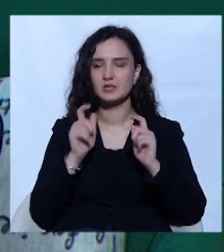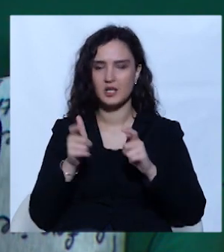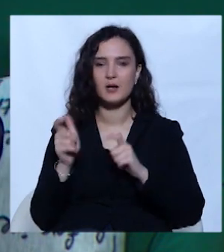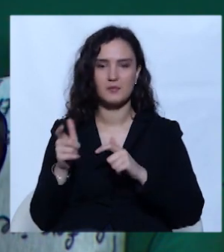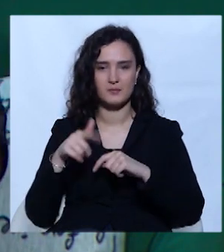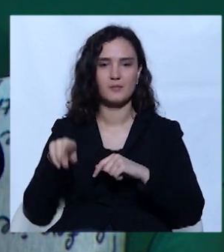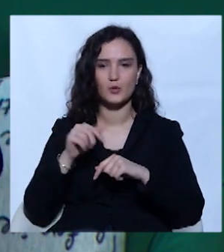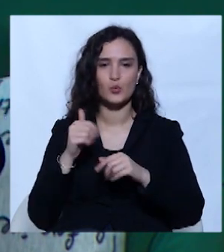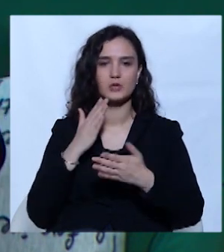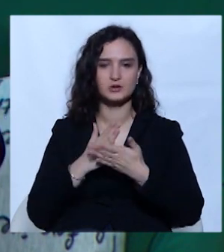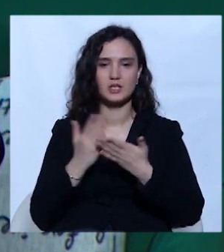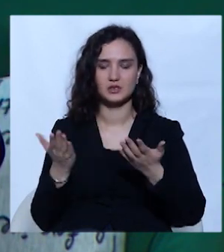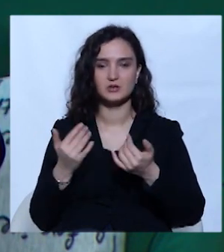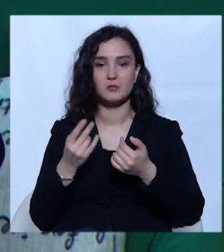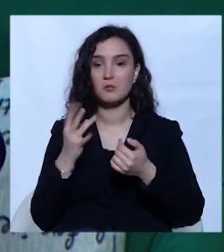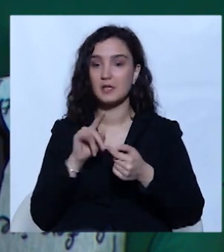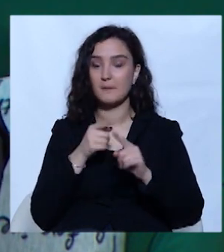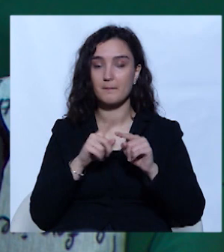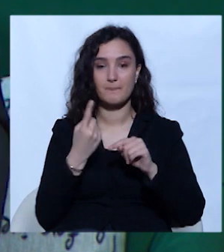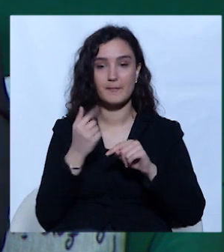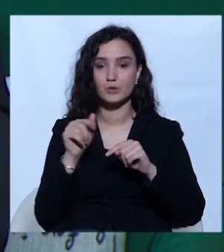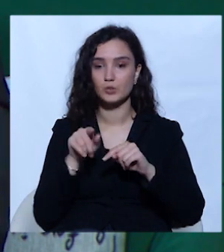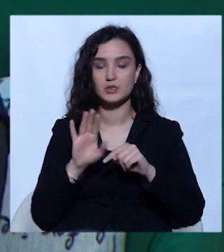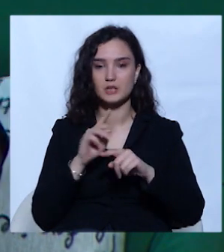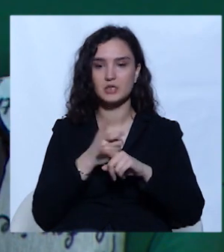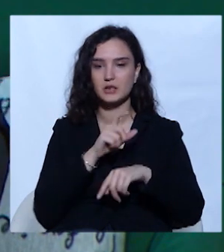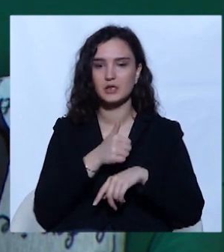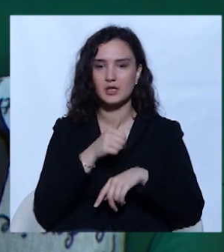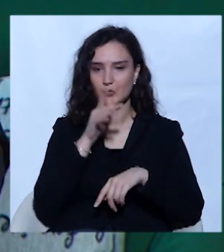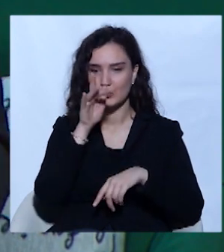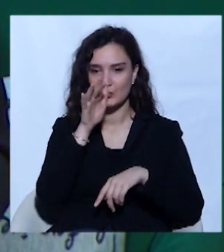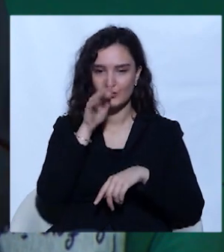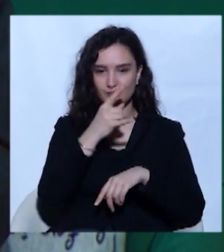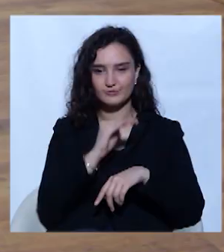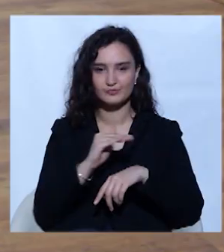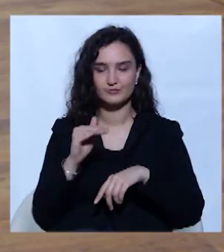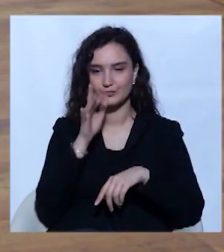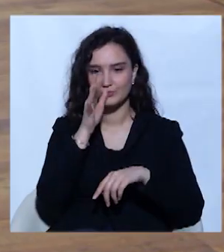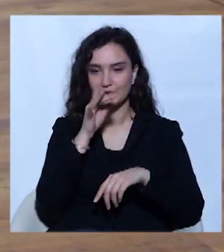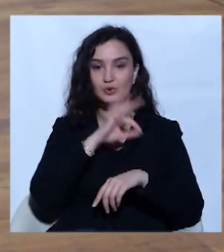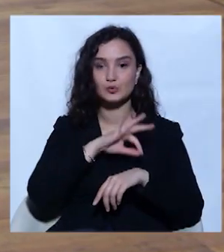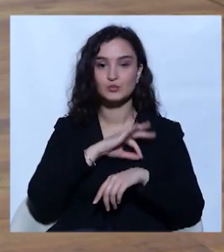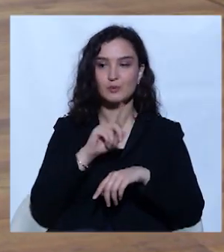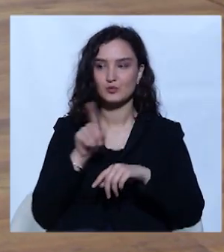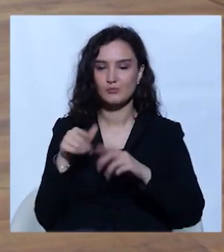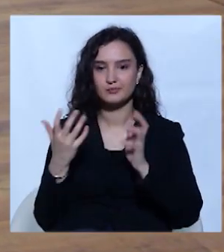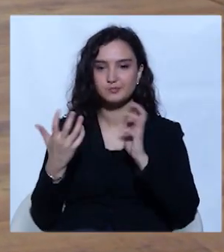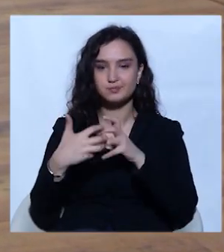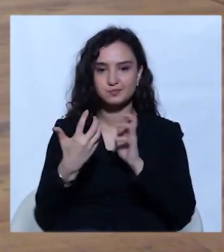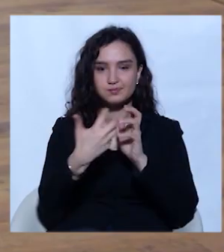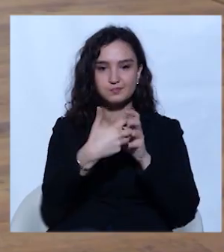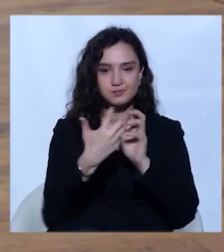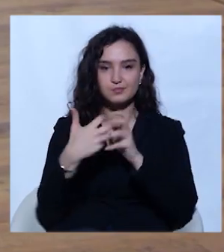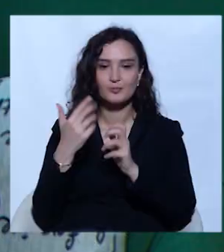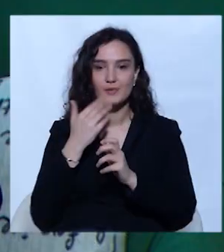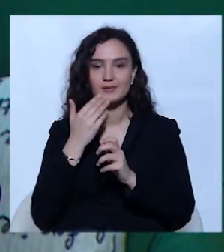way it is. But not only that, he has a good sense of humor, and he uses humor to deal with the condition that